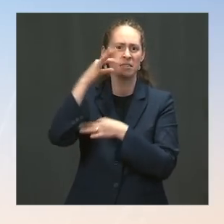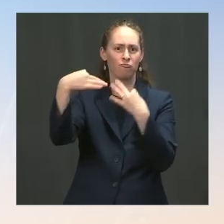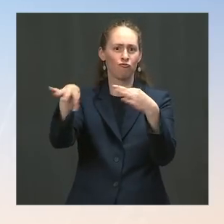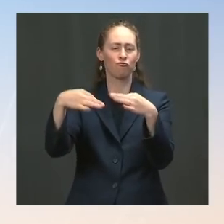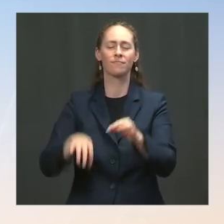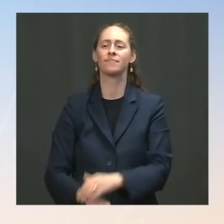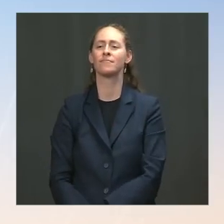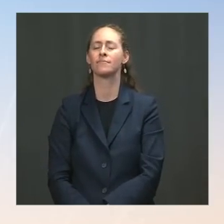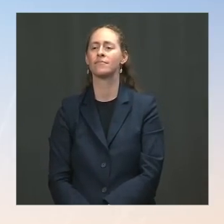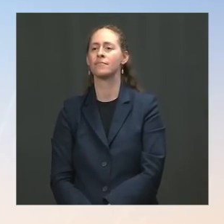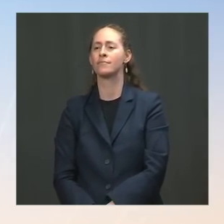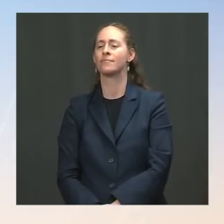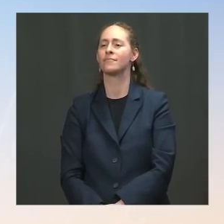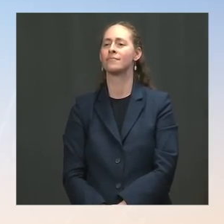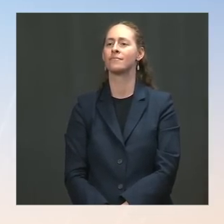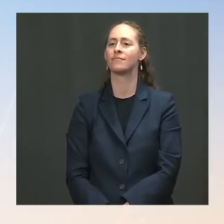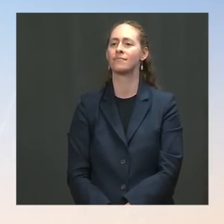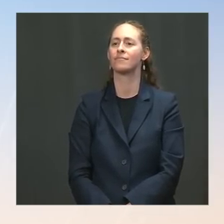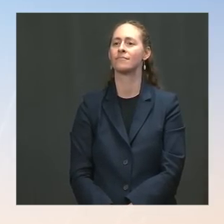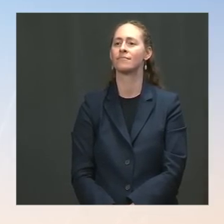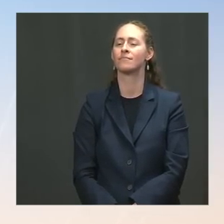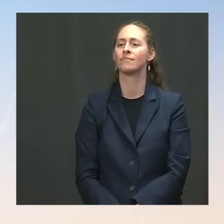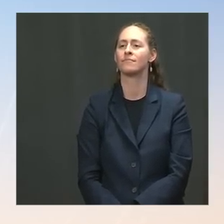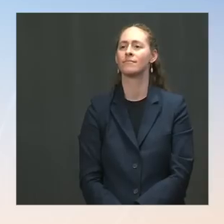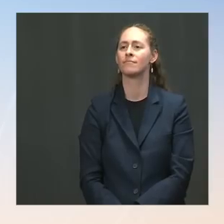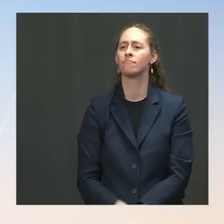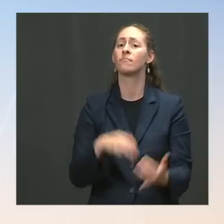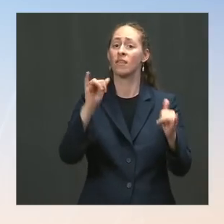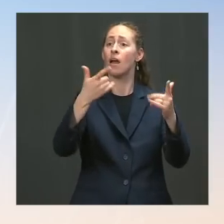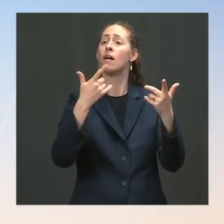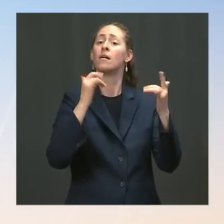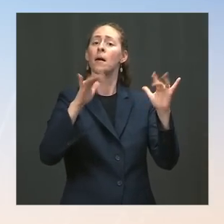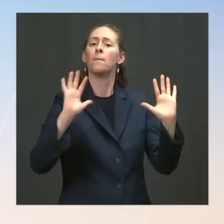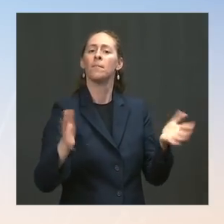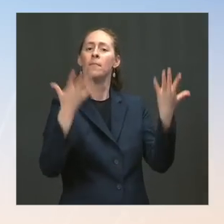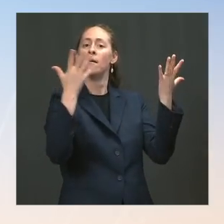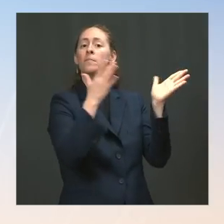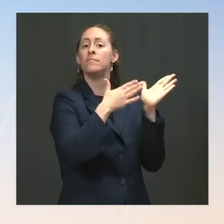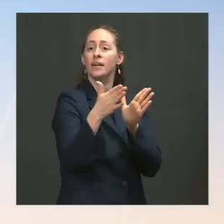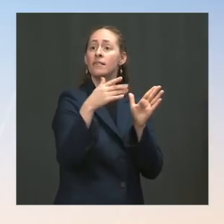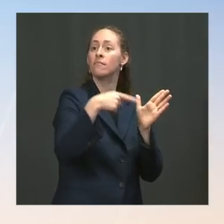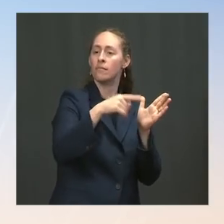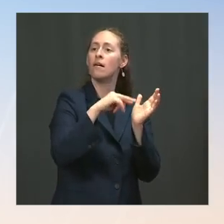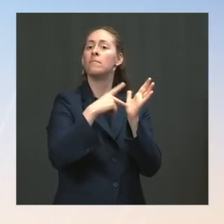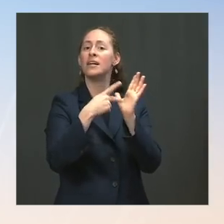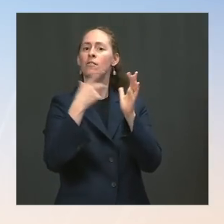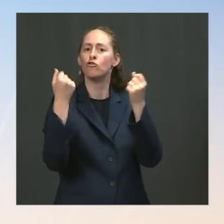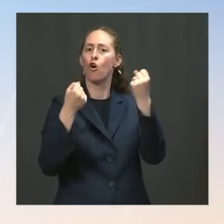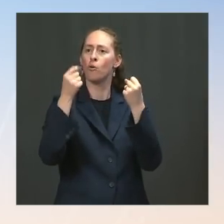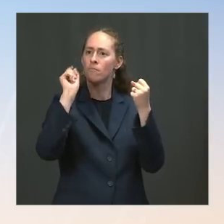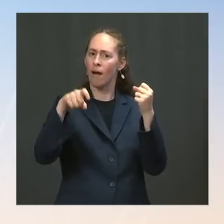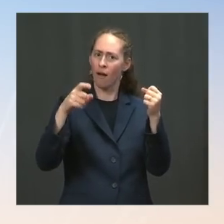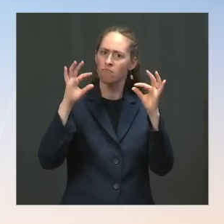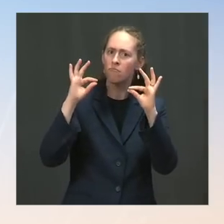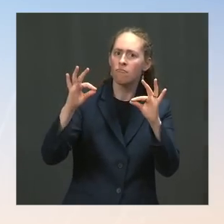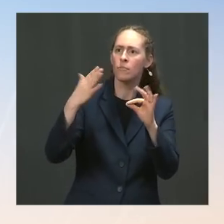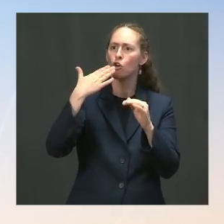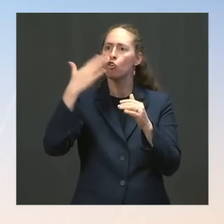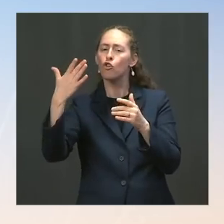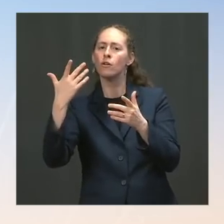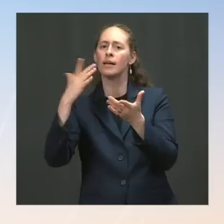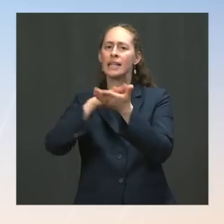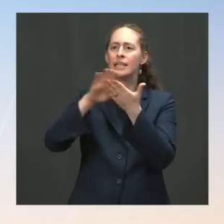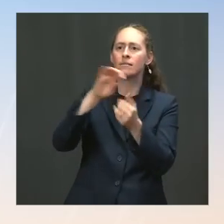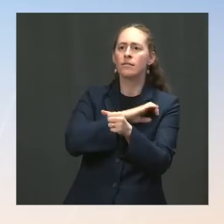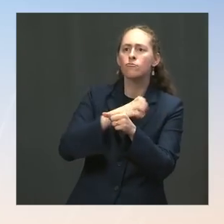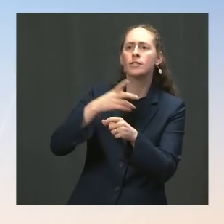Better agenda, will strengthen American leadership in clean cars and trucks by accelerating innovation and manufacturing in the auto sector, bolstering the auto sector